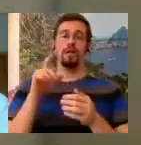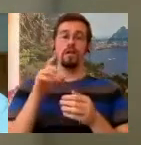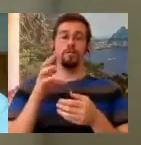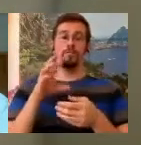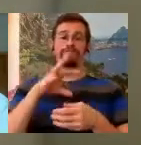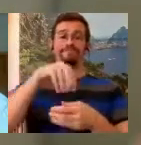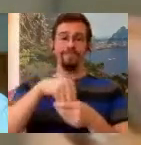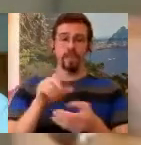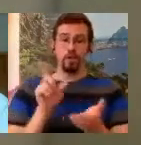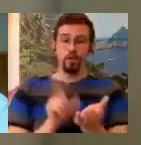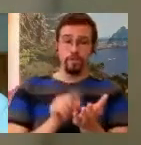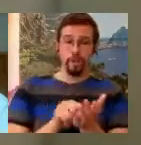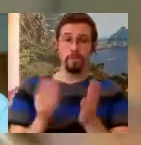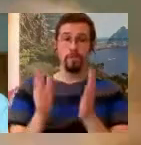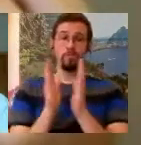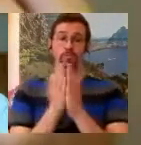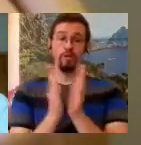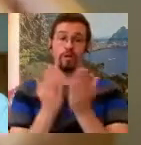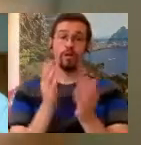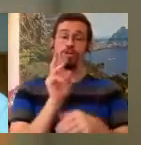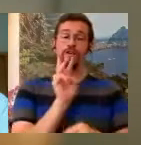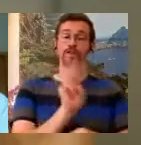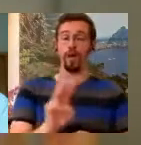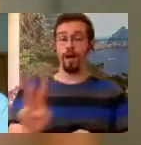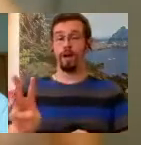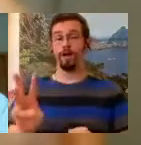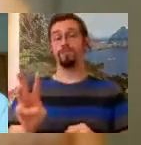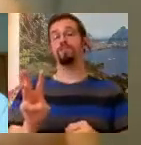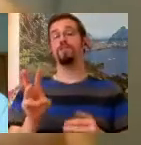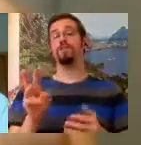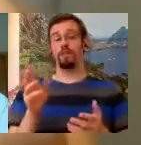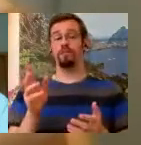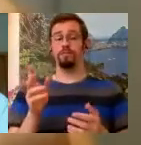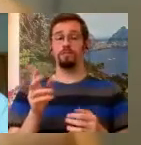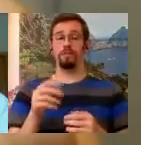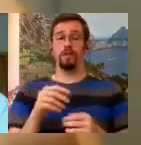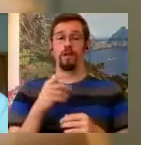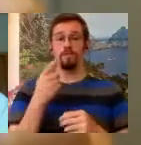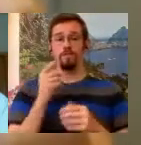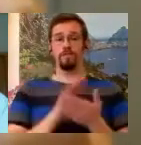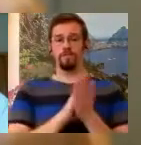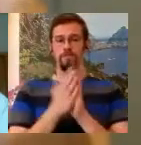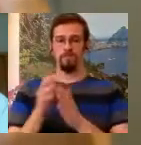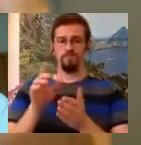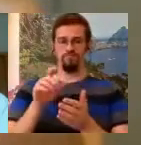websites using this language.